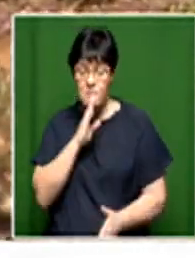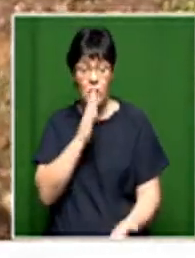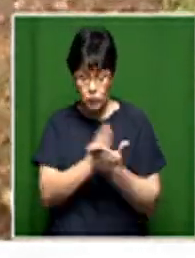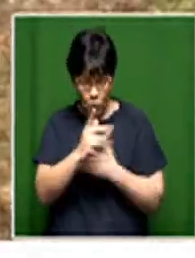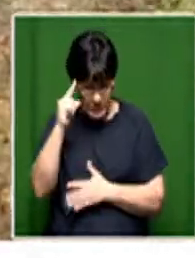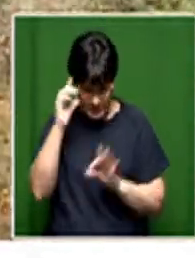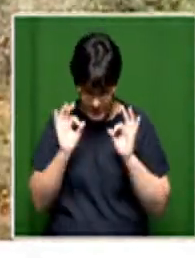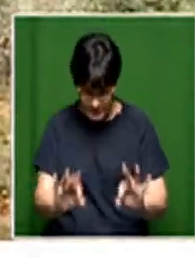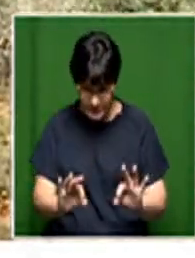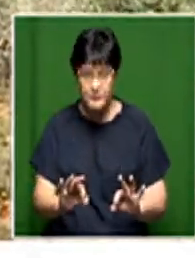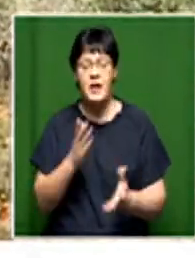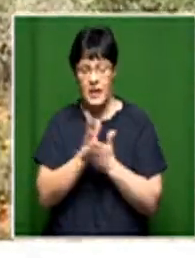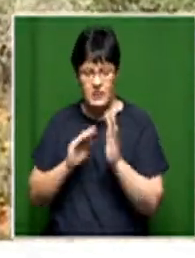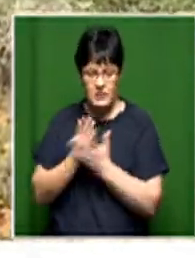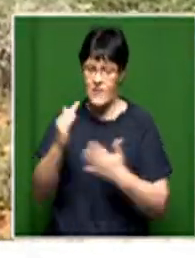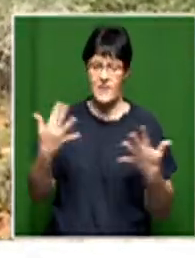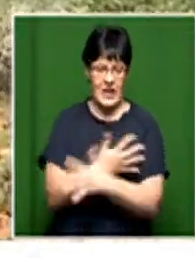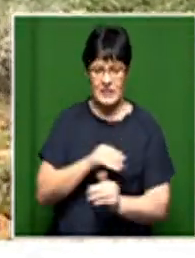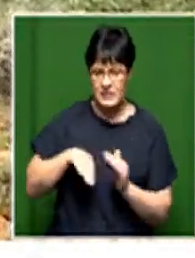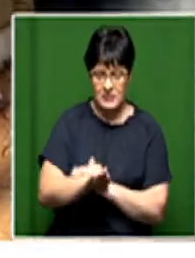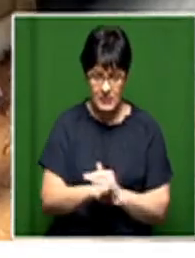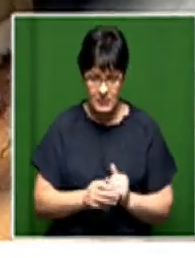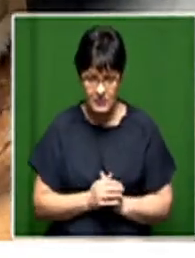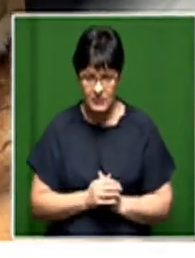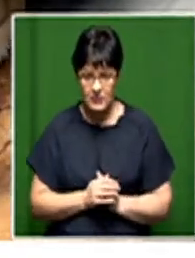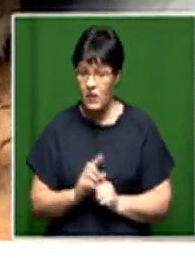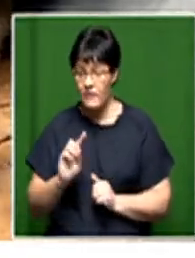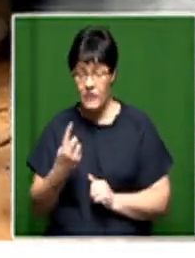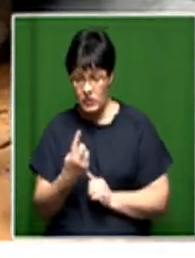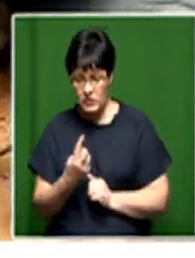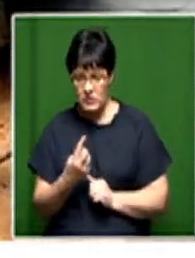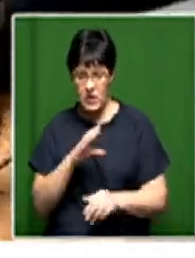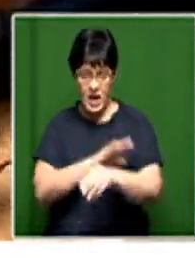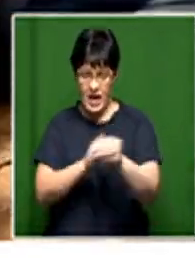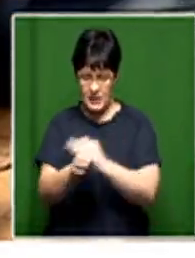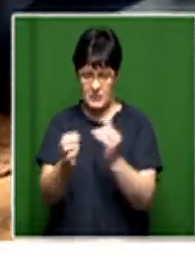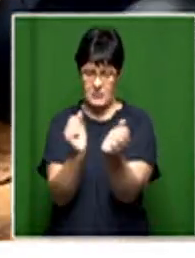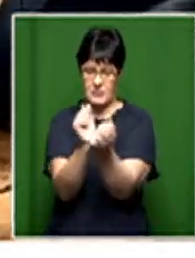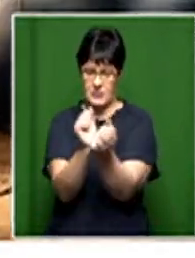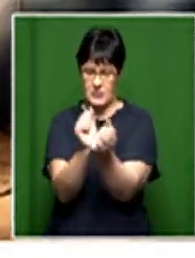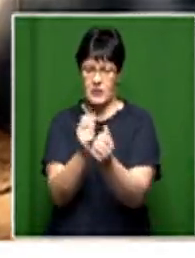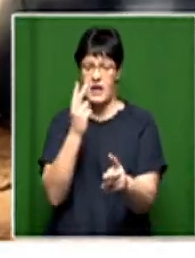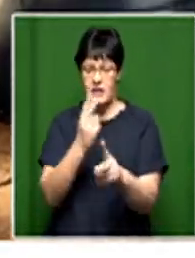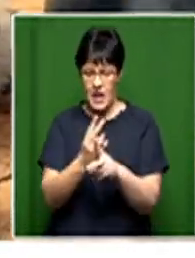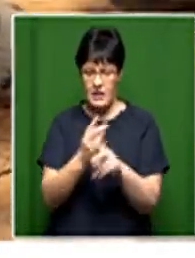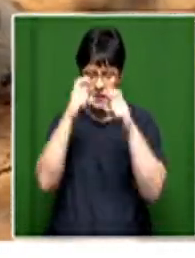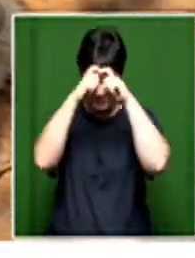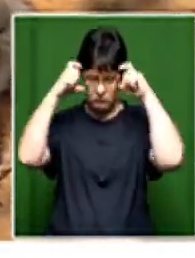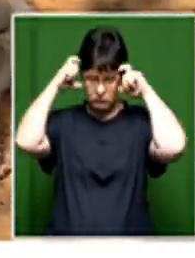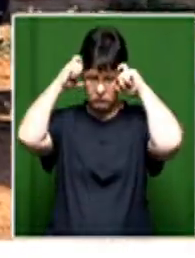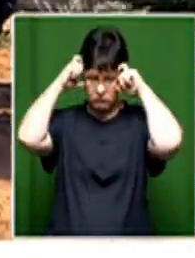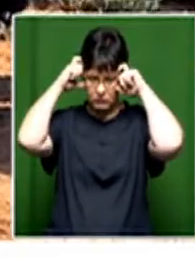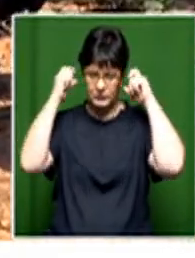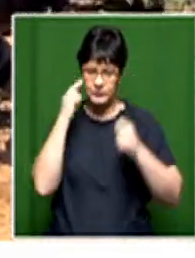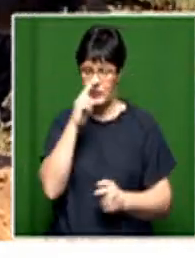sure he is asleep, they move in quickly. First, his legs are secured and then a blindfold put